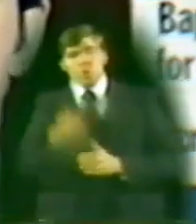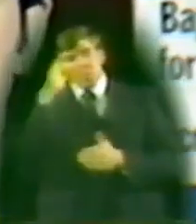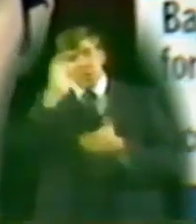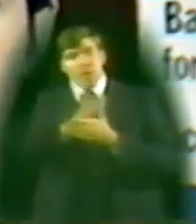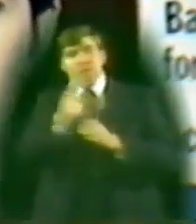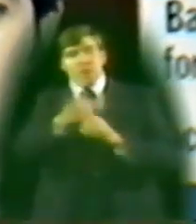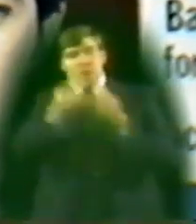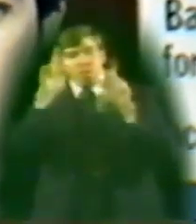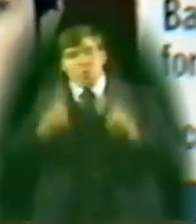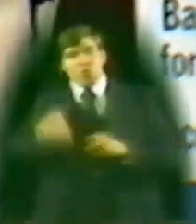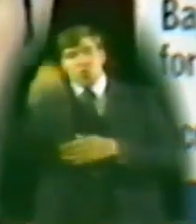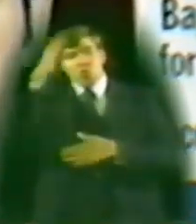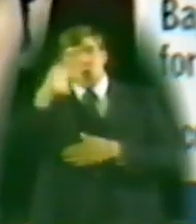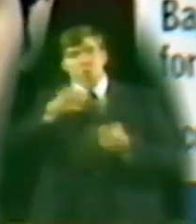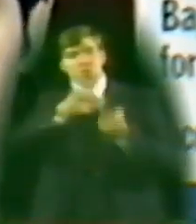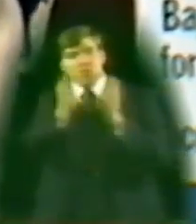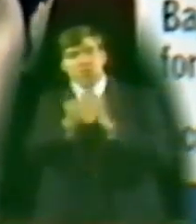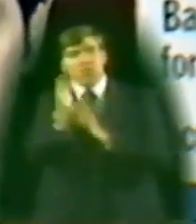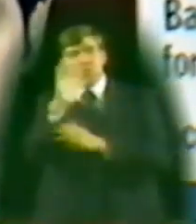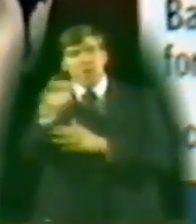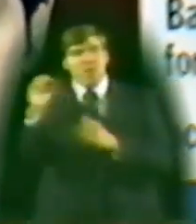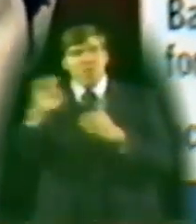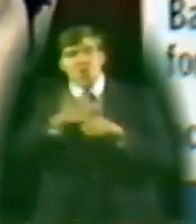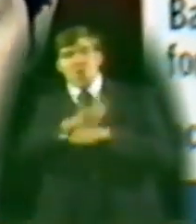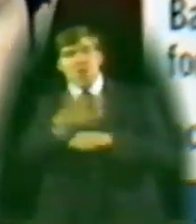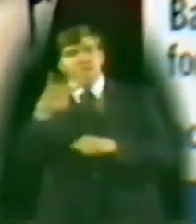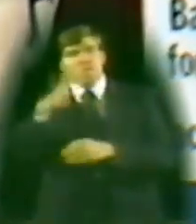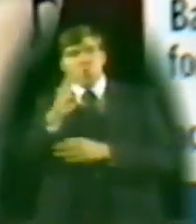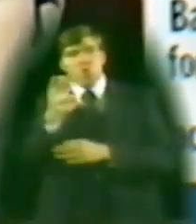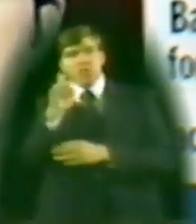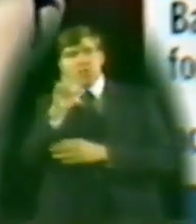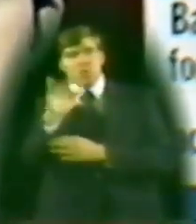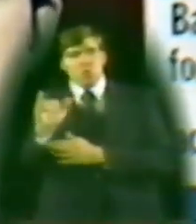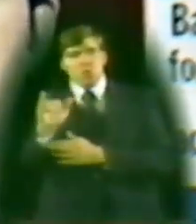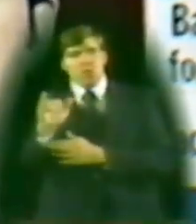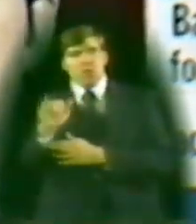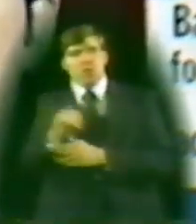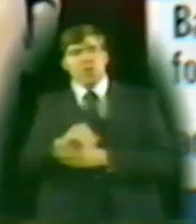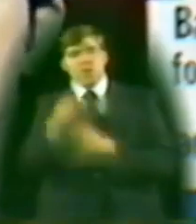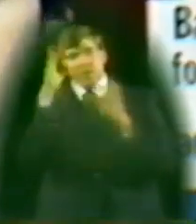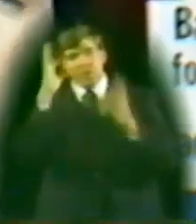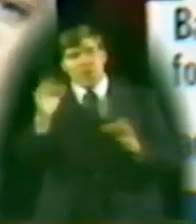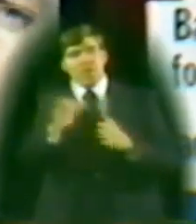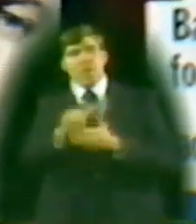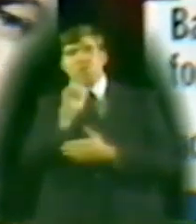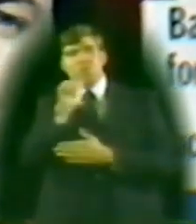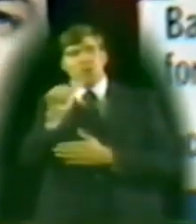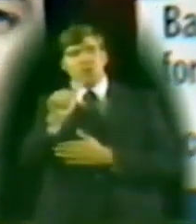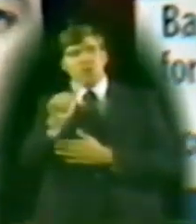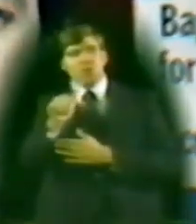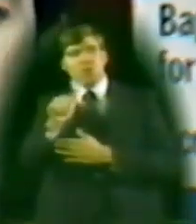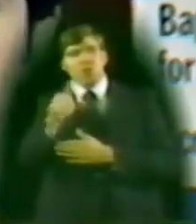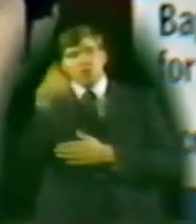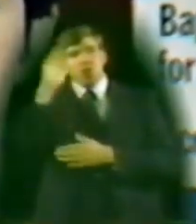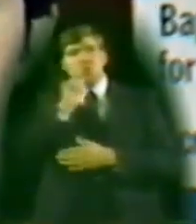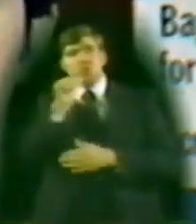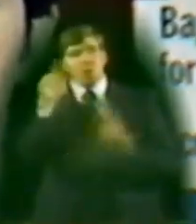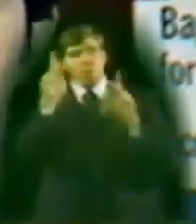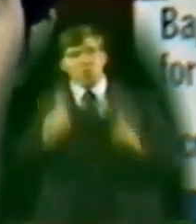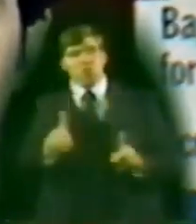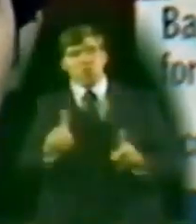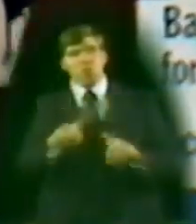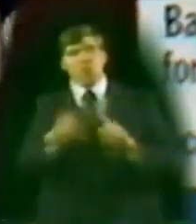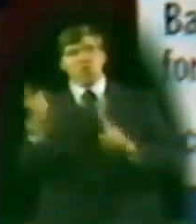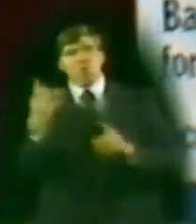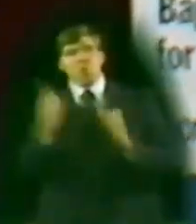Belief in a personal God was changed by the early fourth century. Scholars and clergymen decided that God was not at all personal, but was something